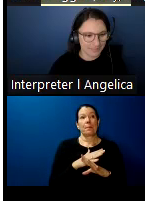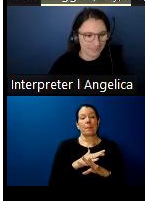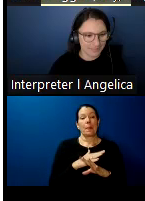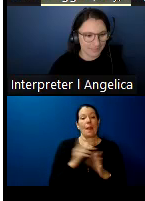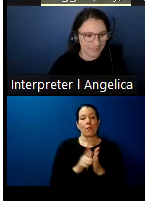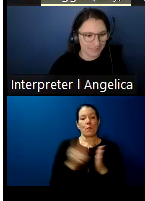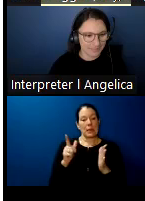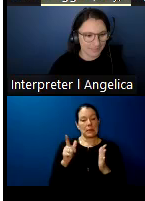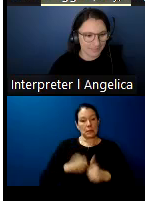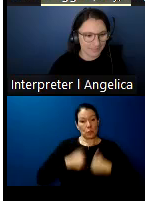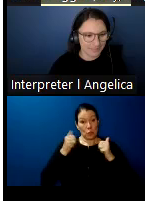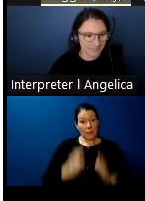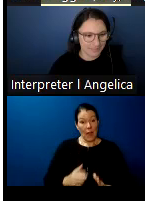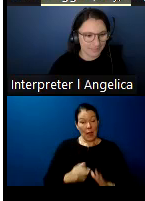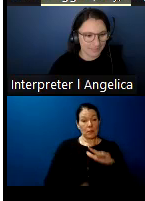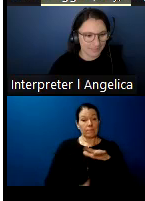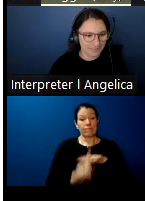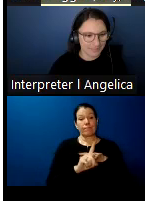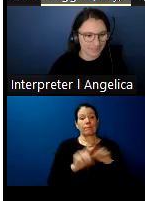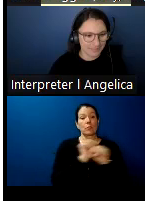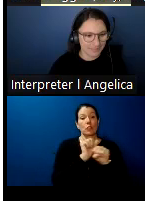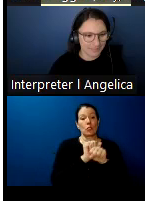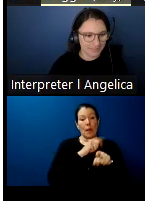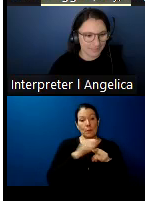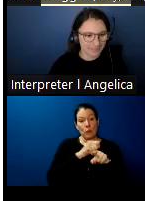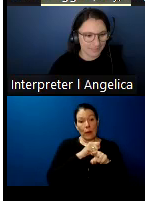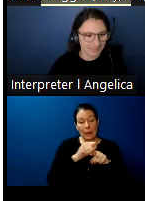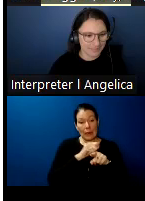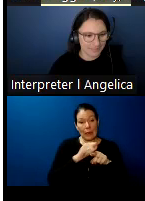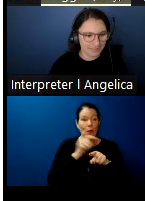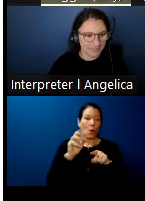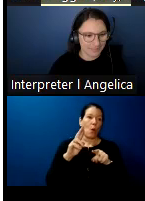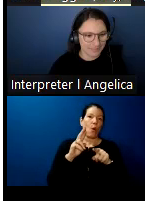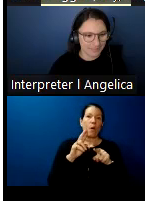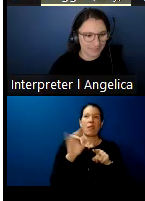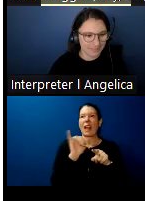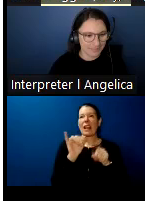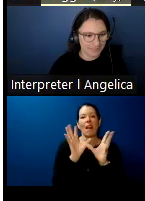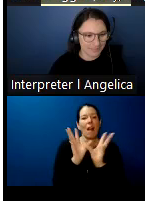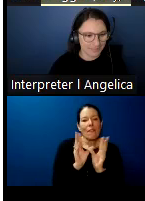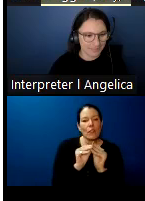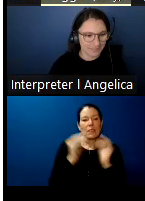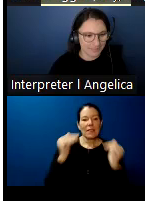the survivor from attending job trainings or advancement opportunities, like a conference or something they may have to